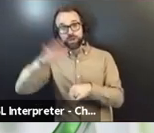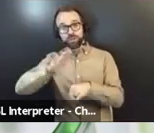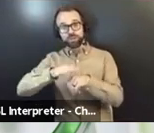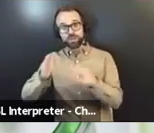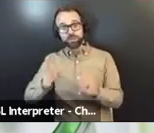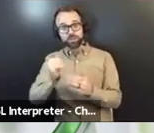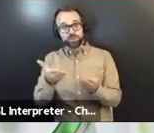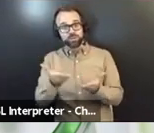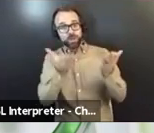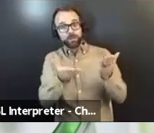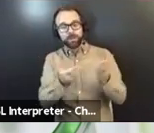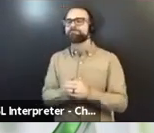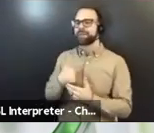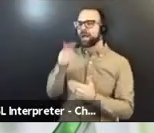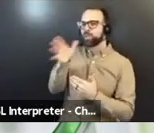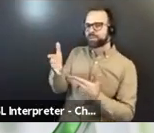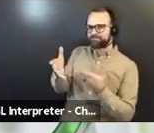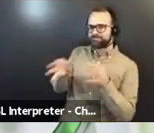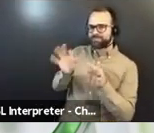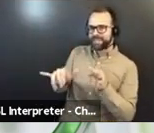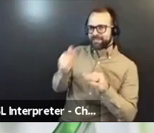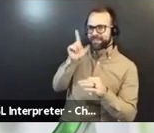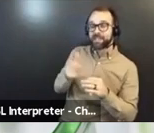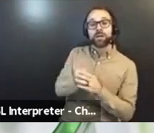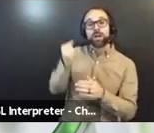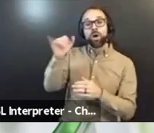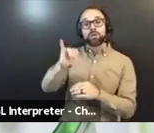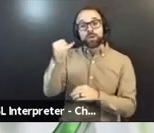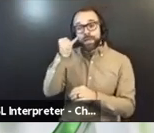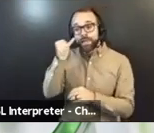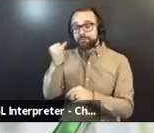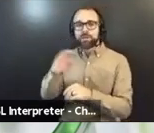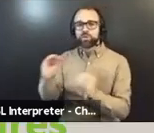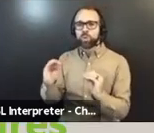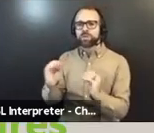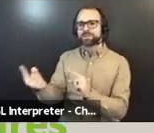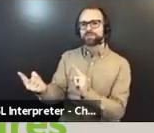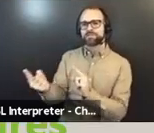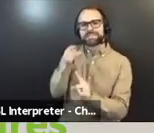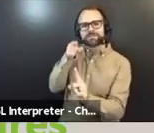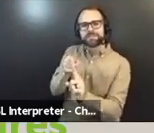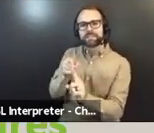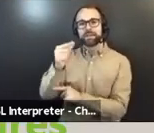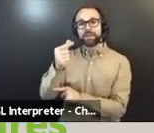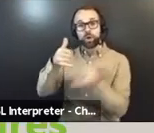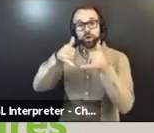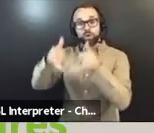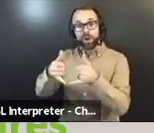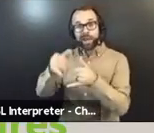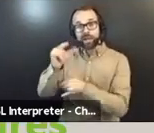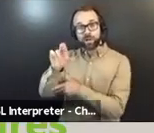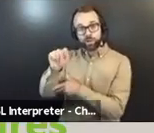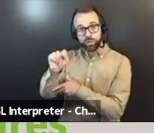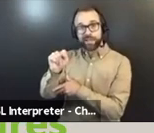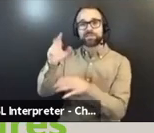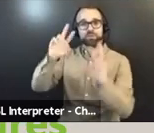that. Awesome. So I will say to everybody going forward, if there's not a specific grant topic that is covered, we can connect you with OKR and